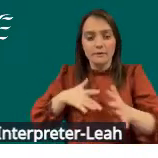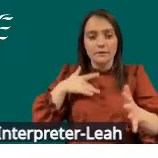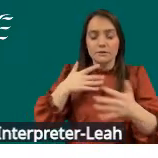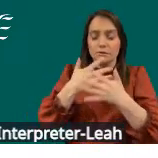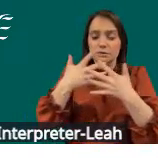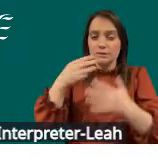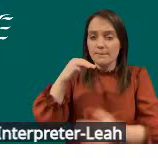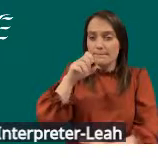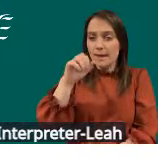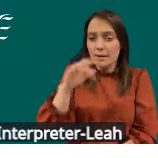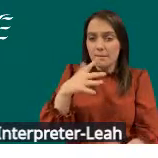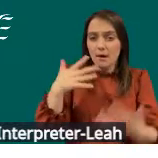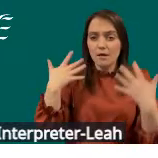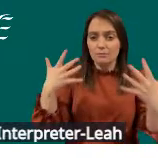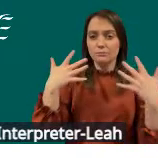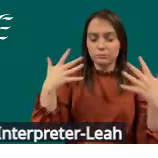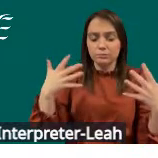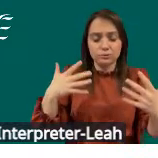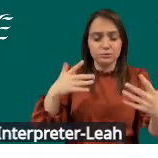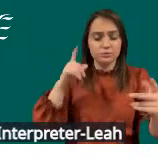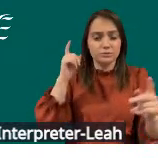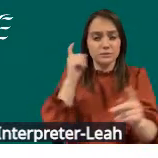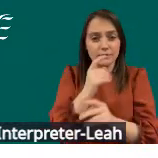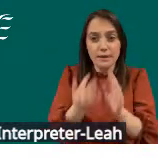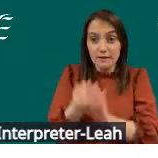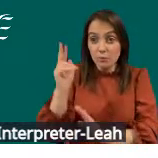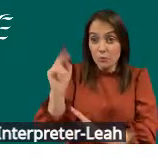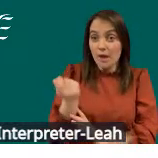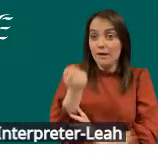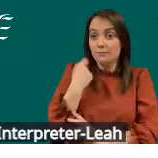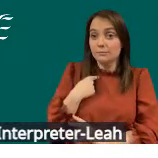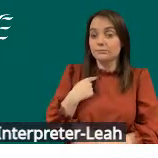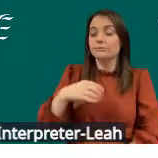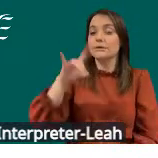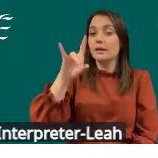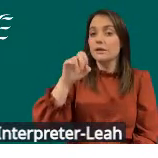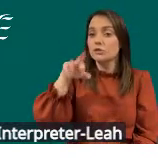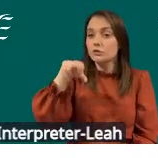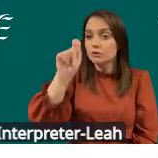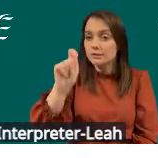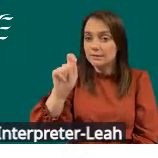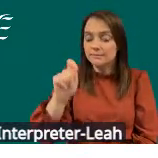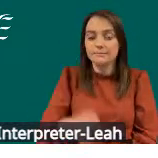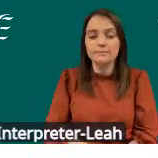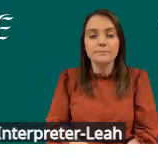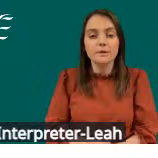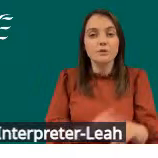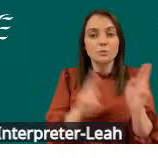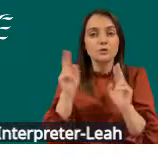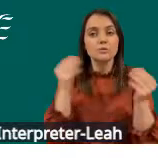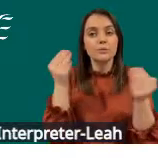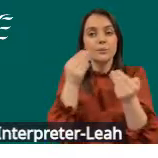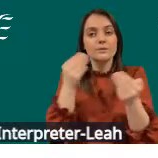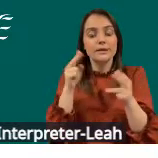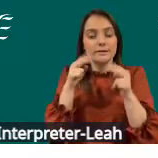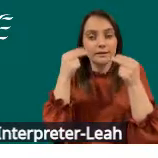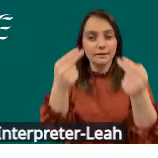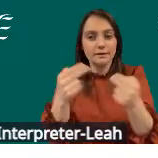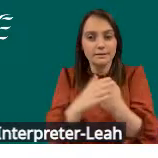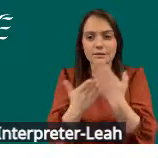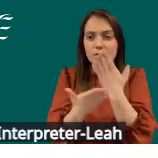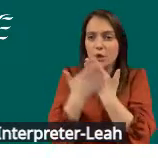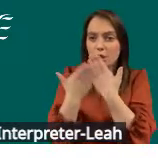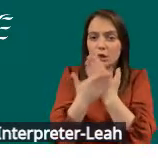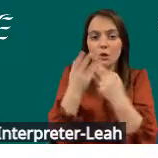And that shouldn't be happening if the woman is able to take HRT. So we should be predicting that need. And just to point out, those young women, so